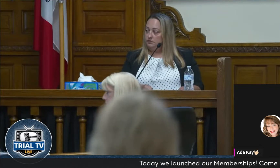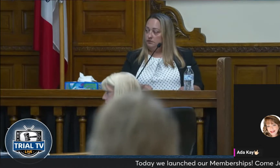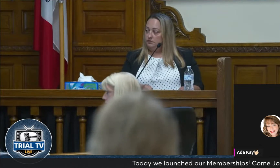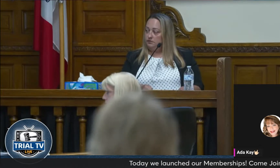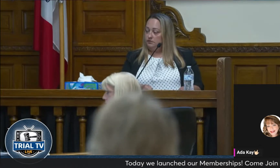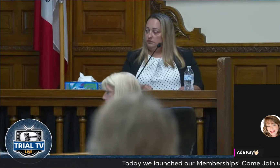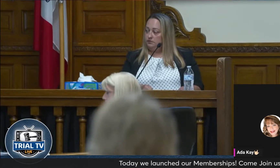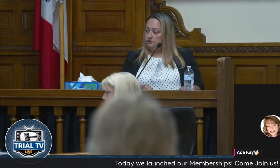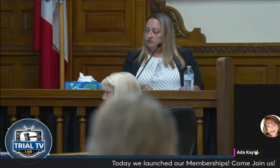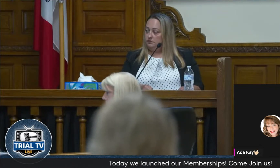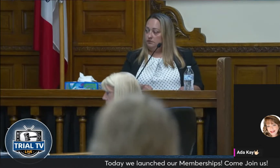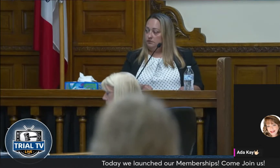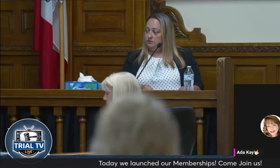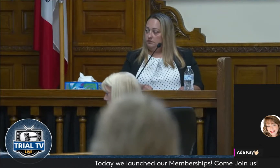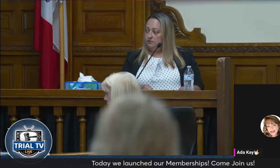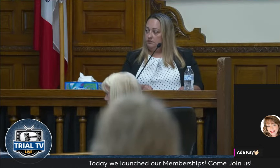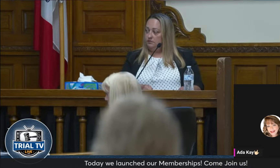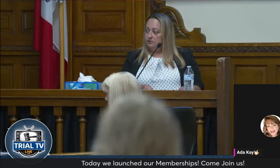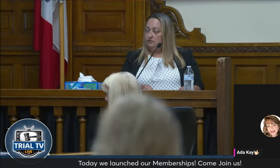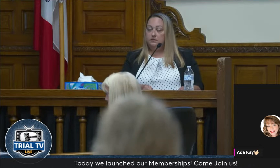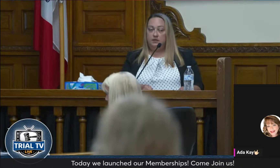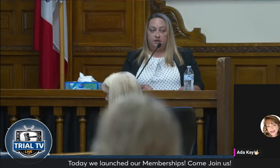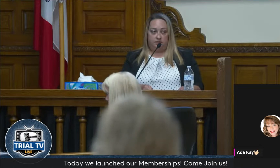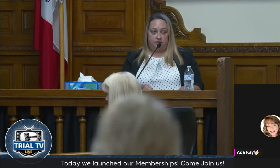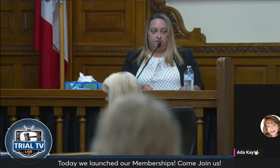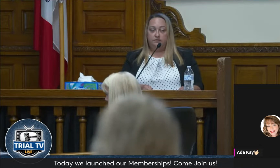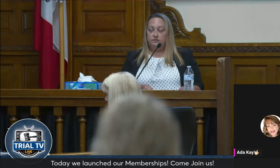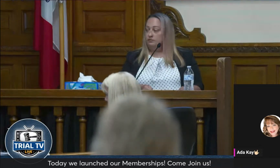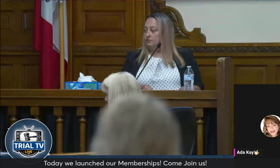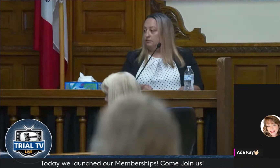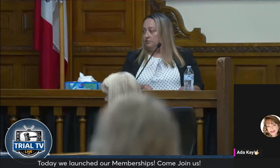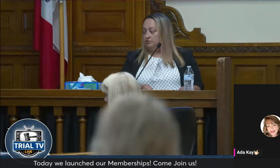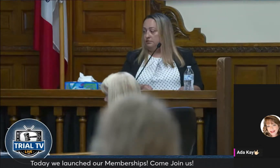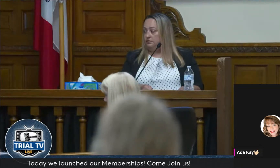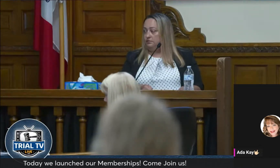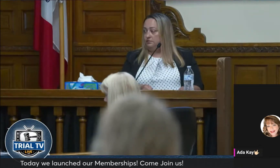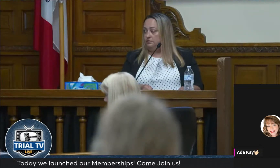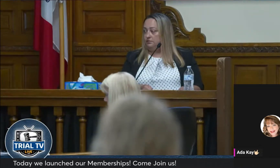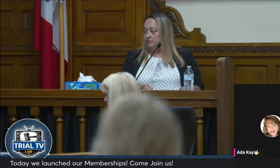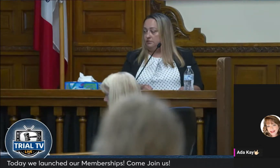And that would be the one that's marked on the hatchet as 10.1? Yes. Okay.